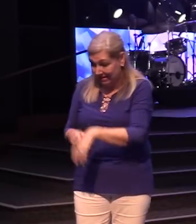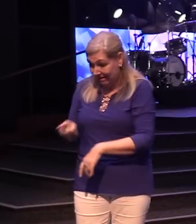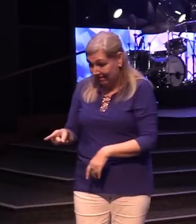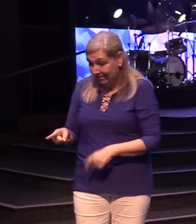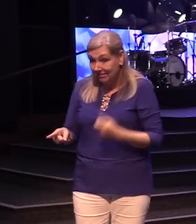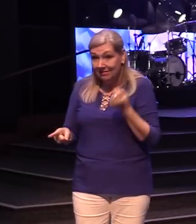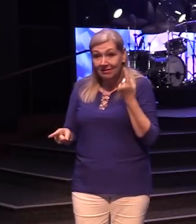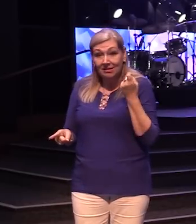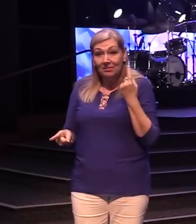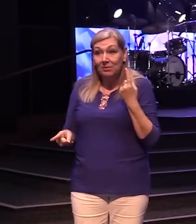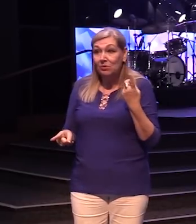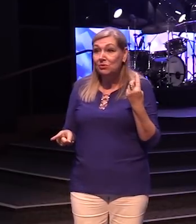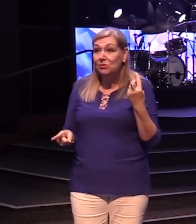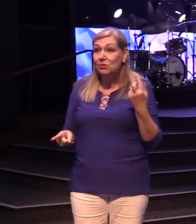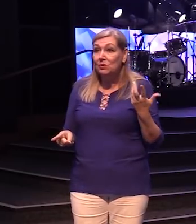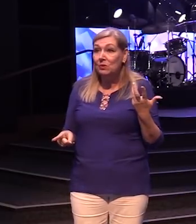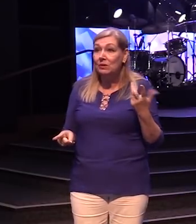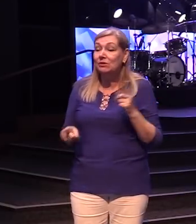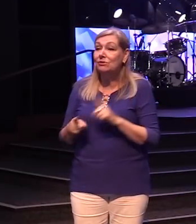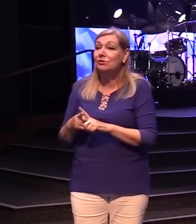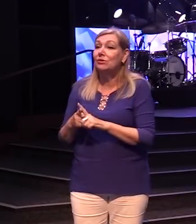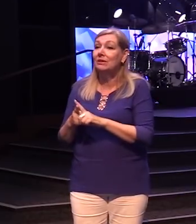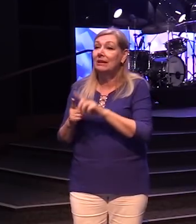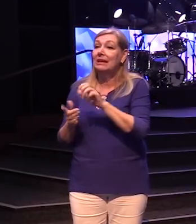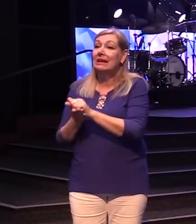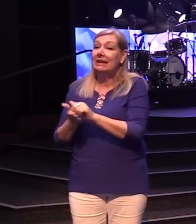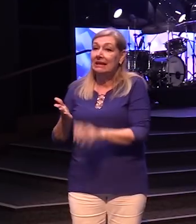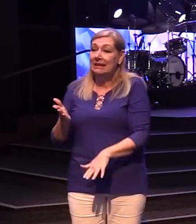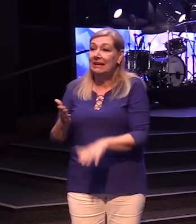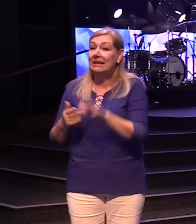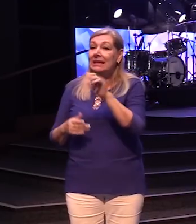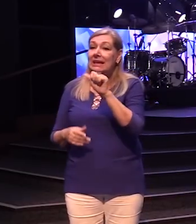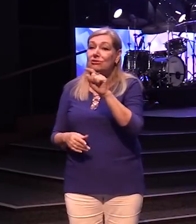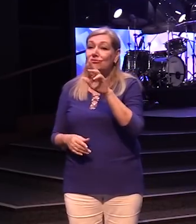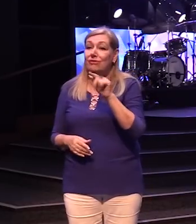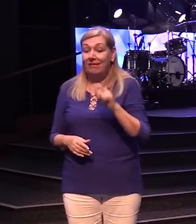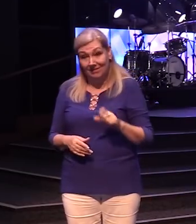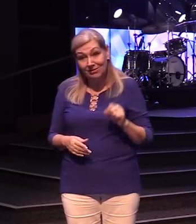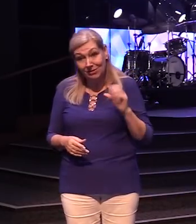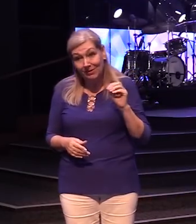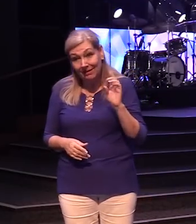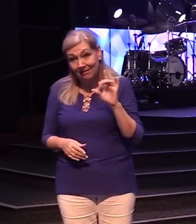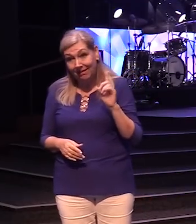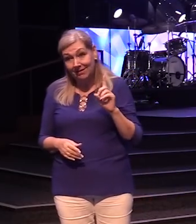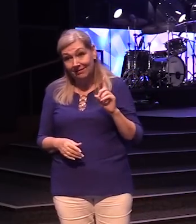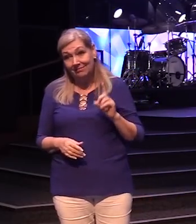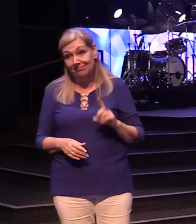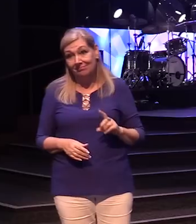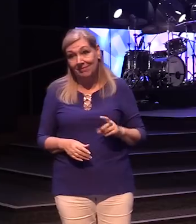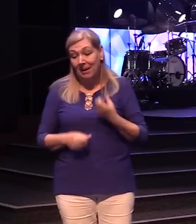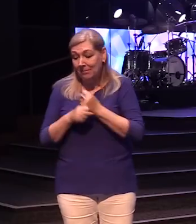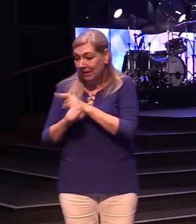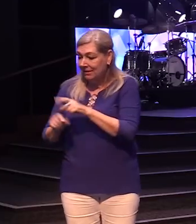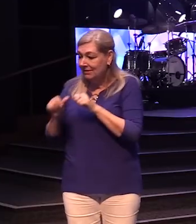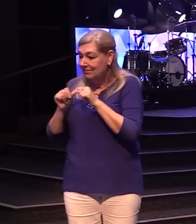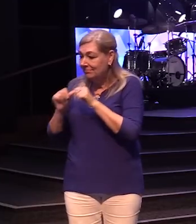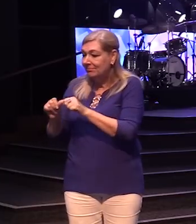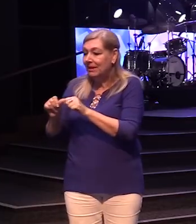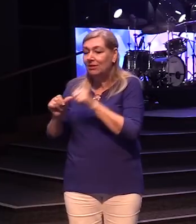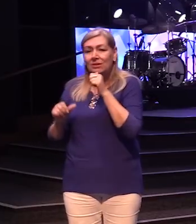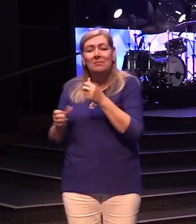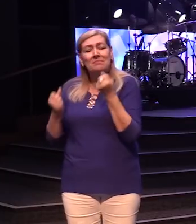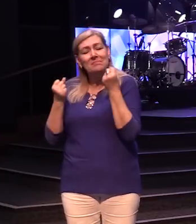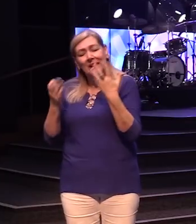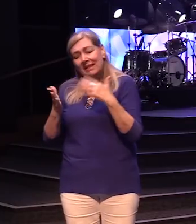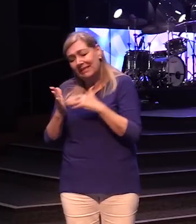except to castrate him. And so they did. Thousands upon